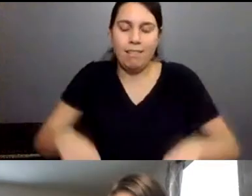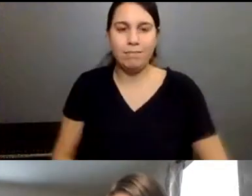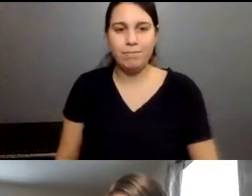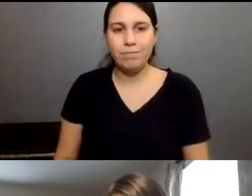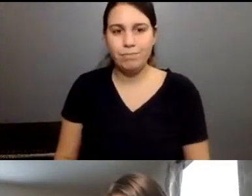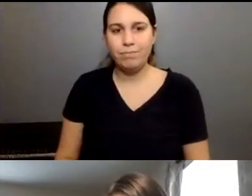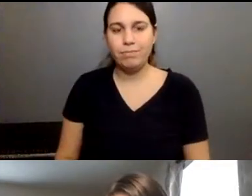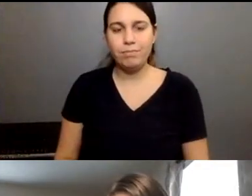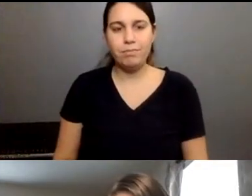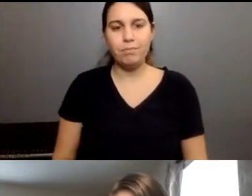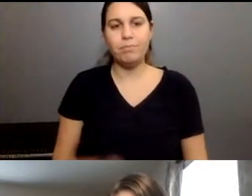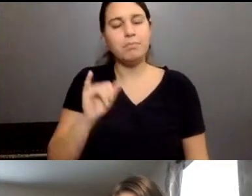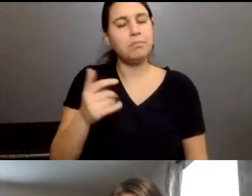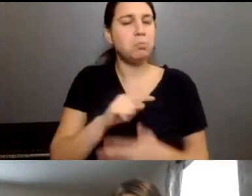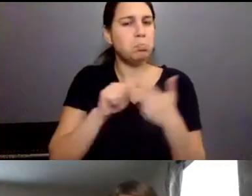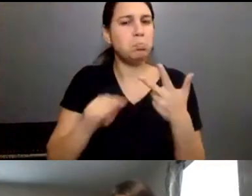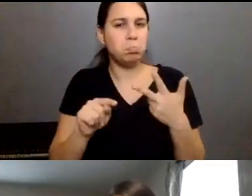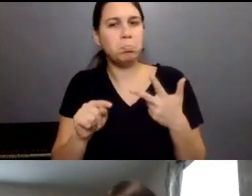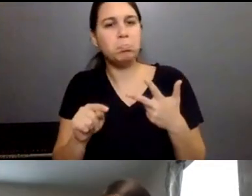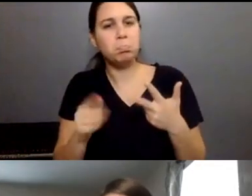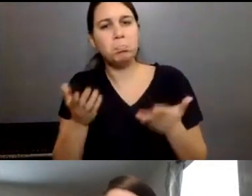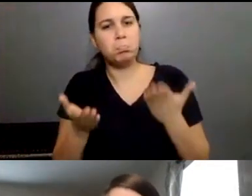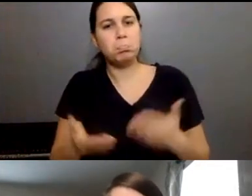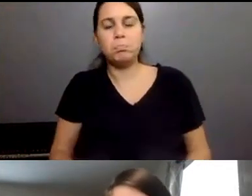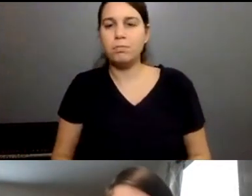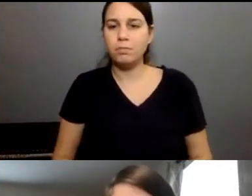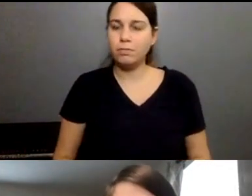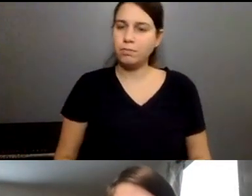I would think those are three of the highlights that come to mind.